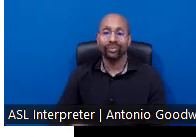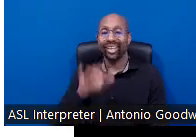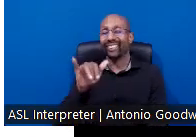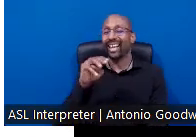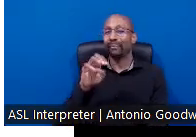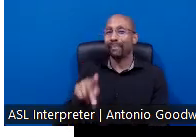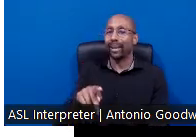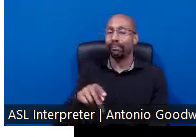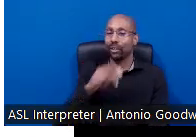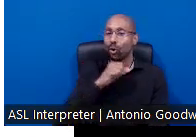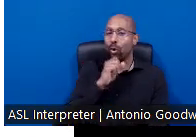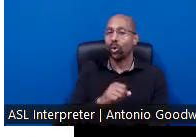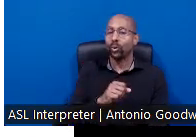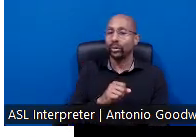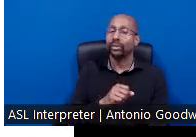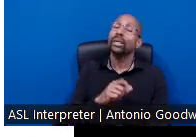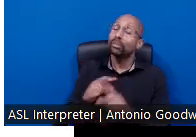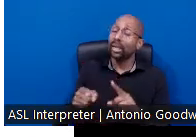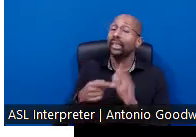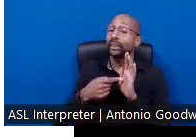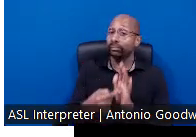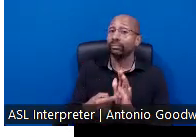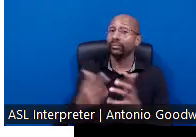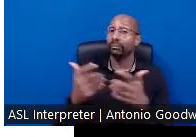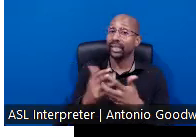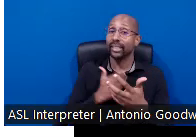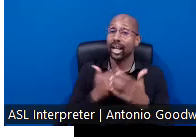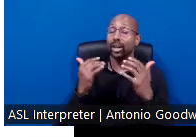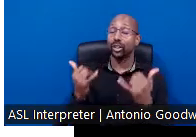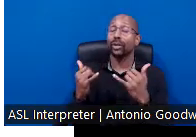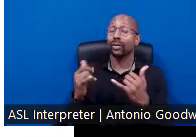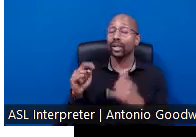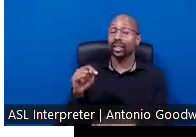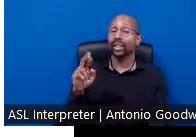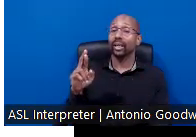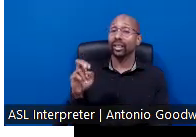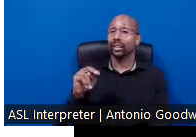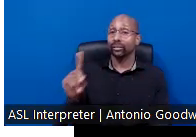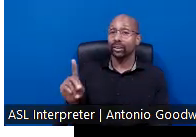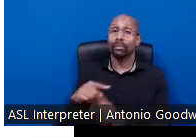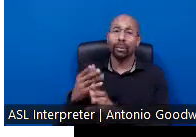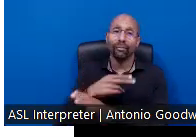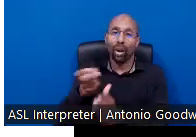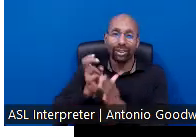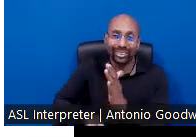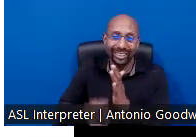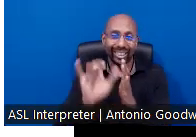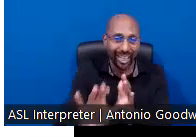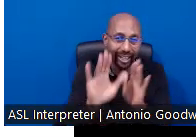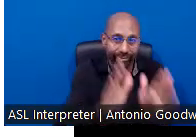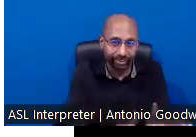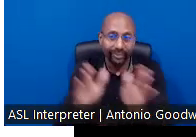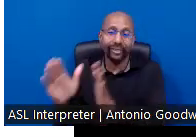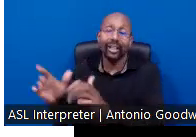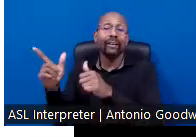definitely reflects where our current trends are. But I do want to ask folks if they have any questions regarding any